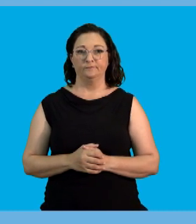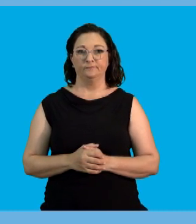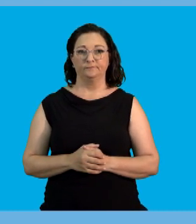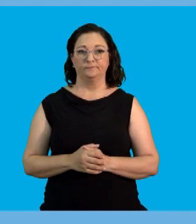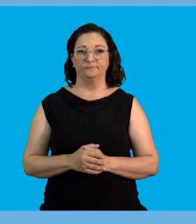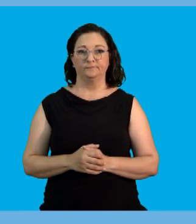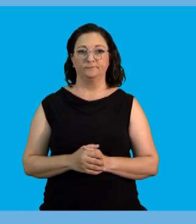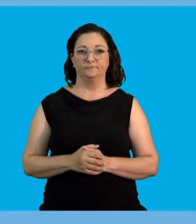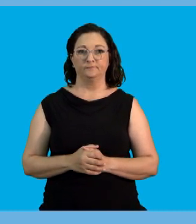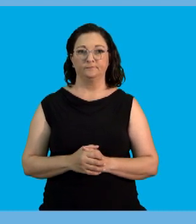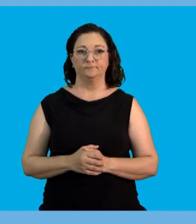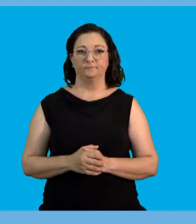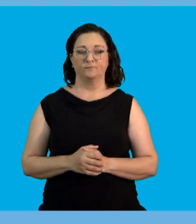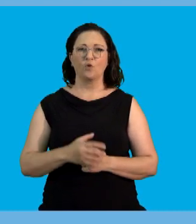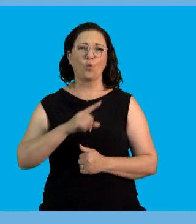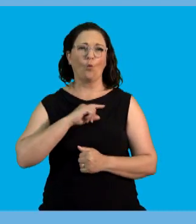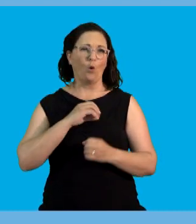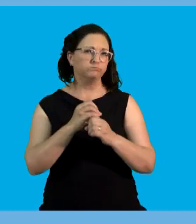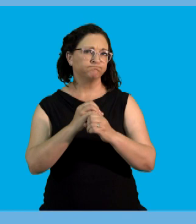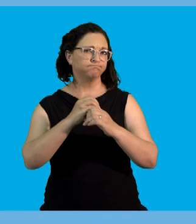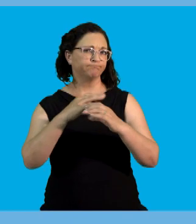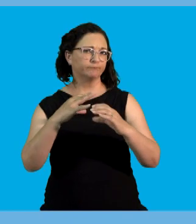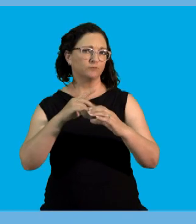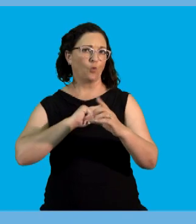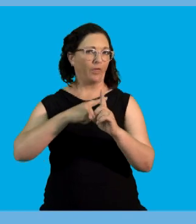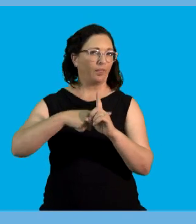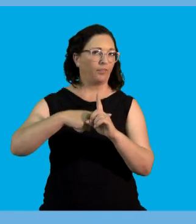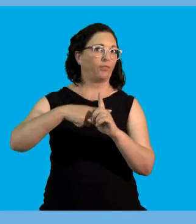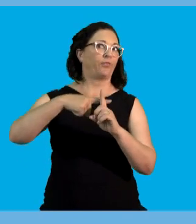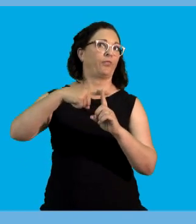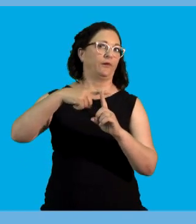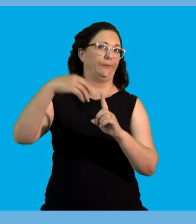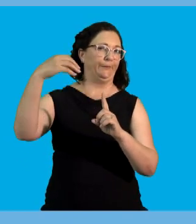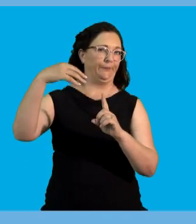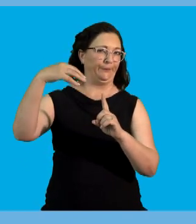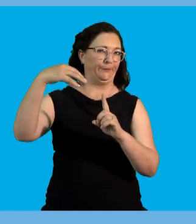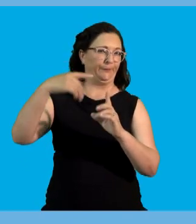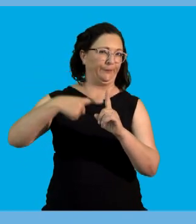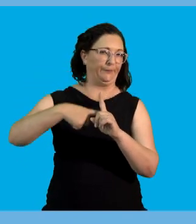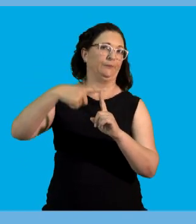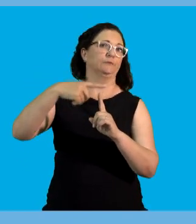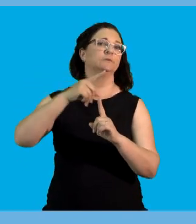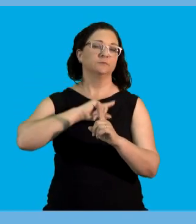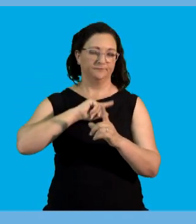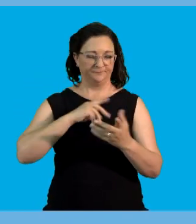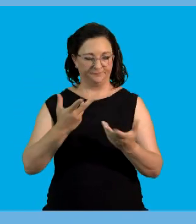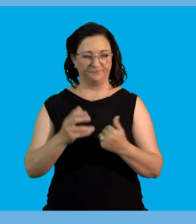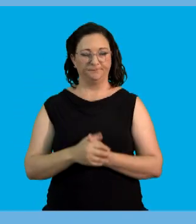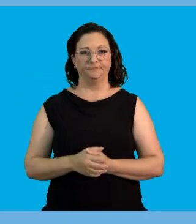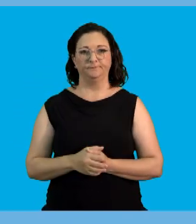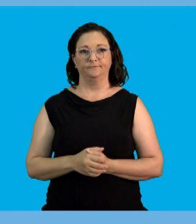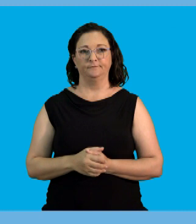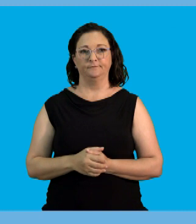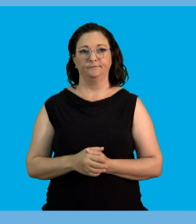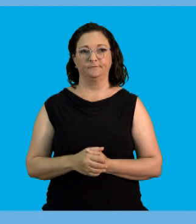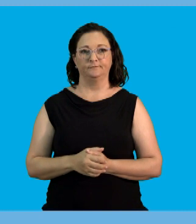will expand. Remember, the expansion is caused by the increase in temperature, So